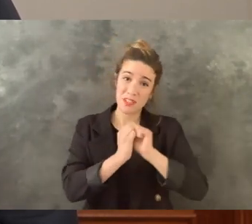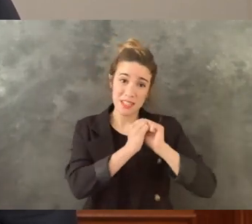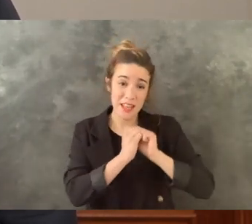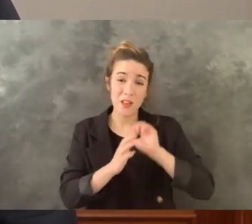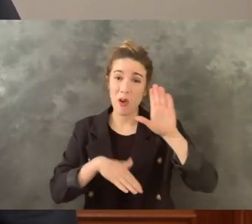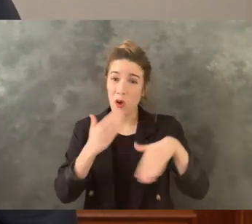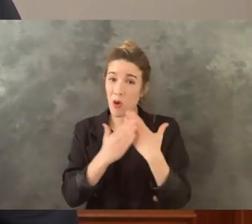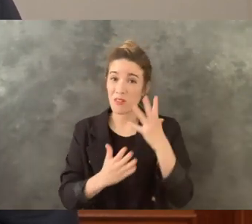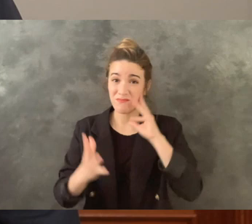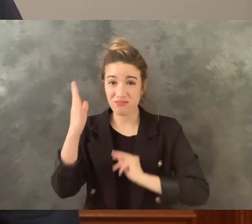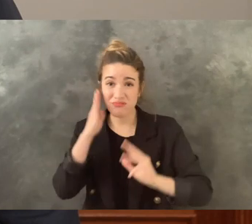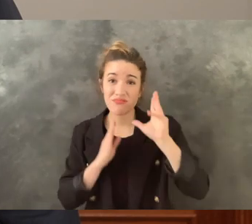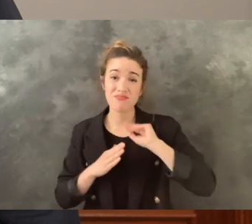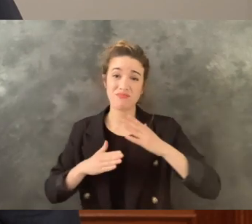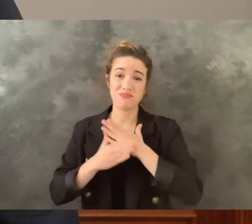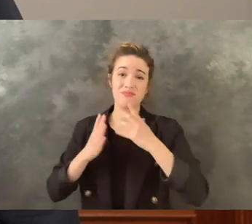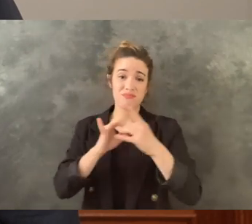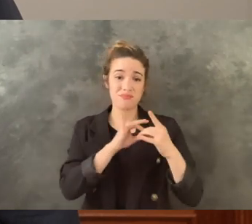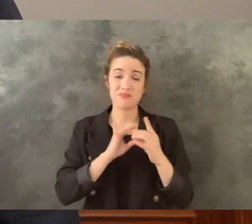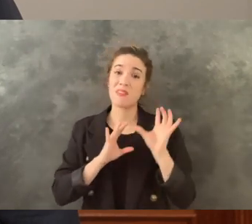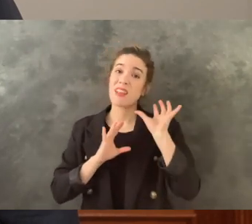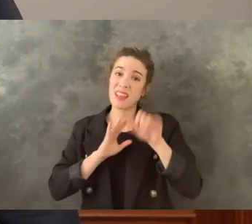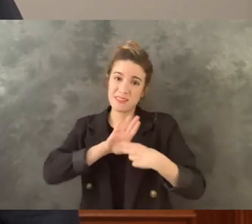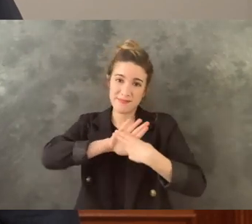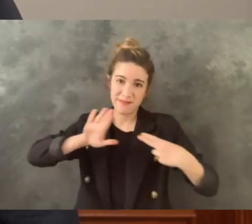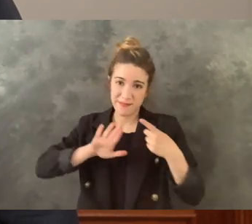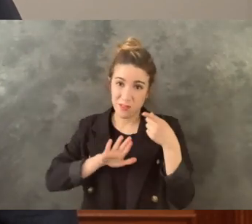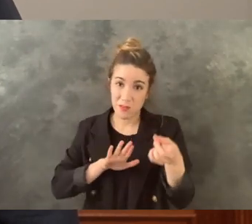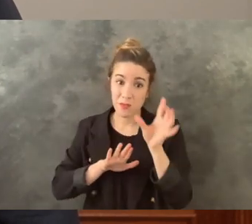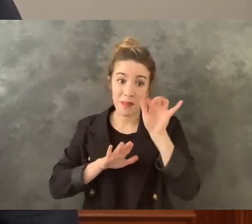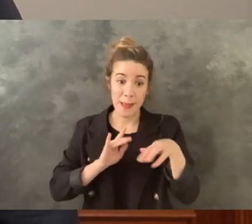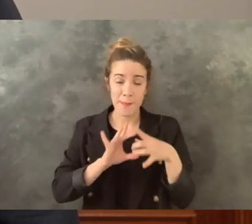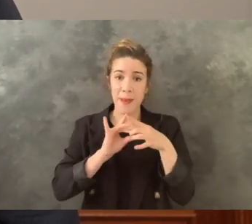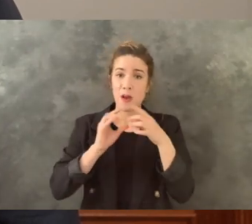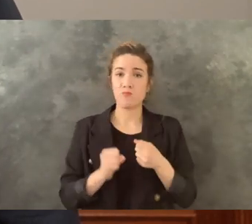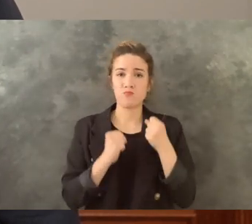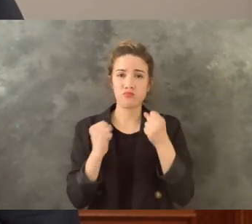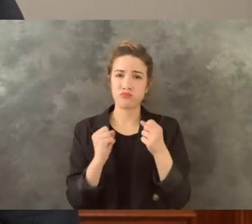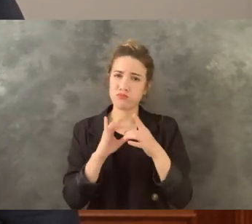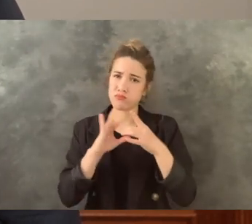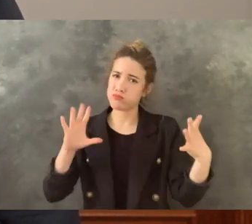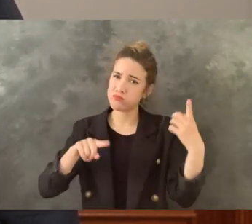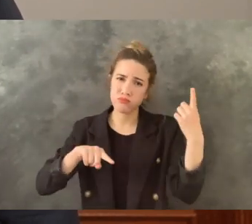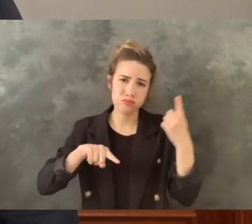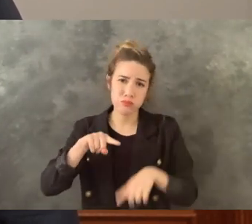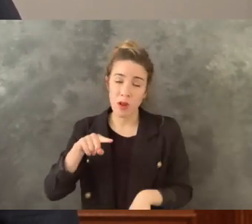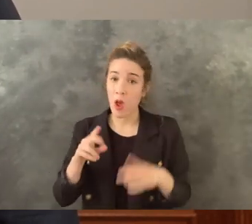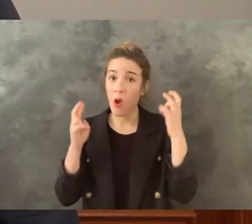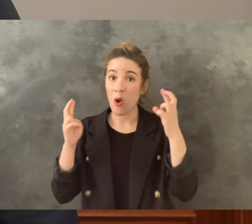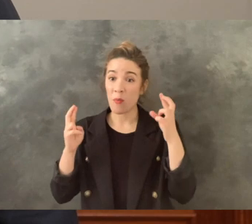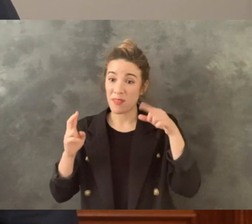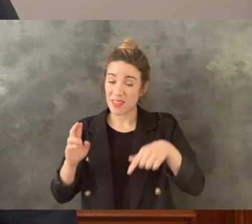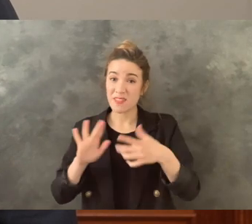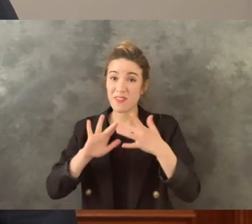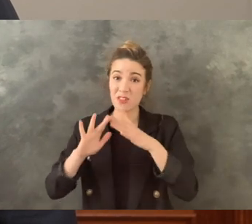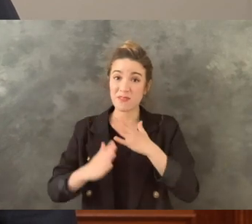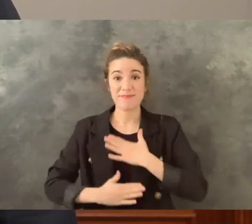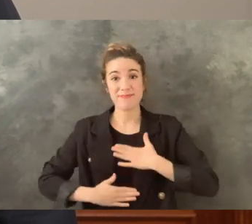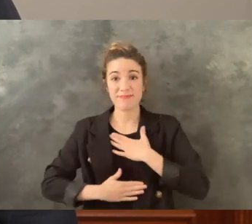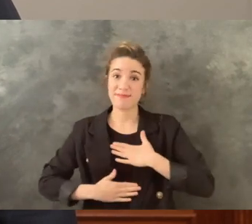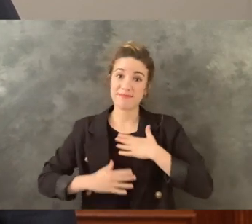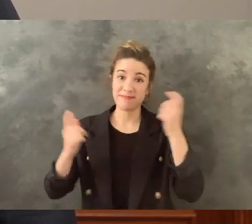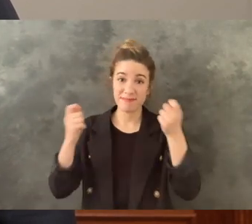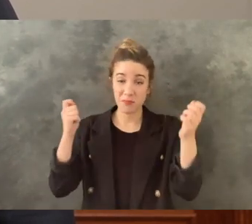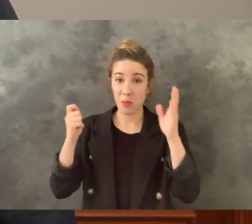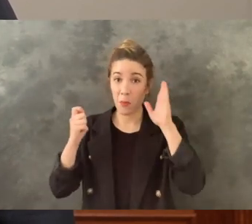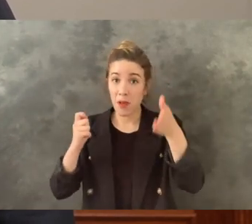and all the moments you have shared. You share a bond that will never be broken. I hope you enjoy this virtual celebration.